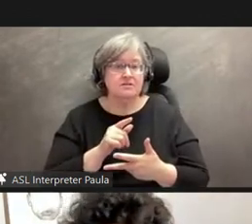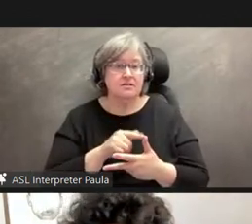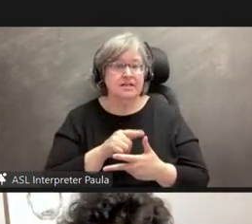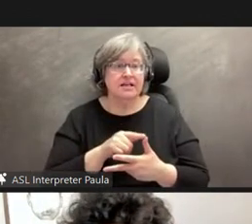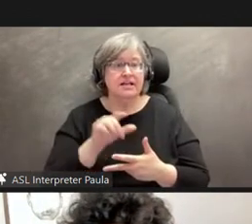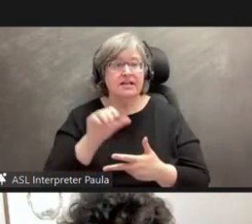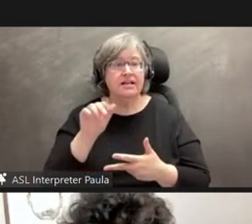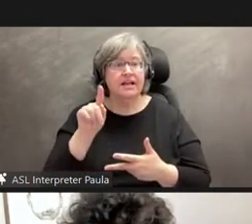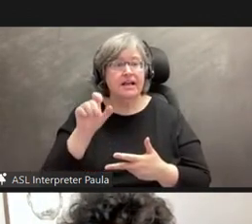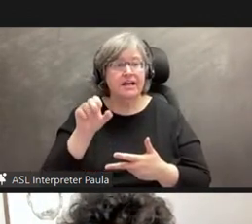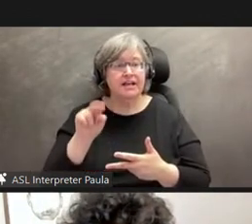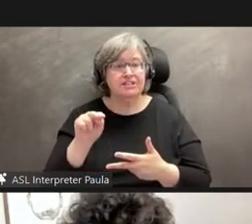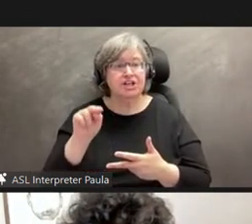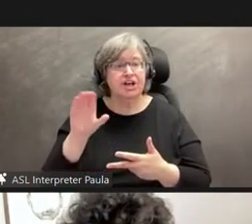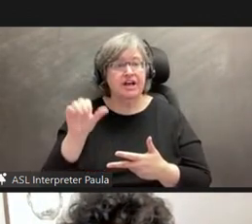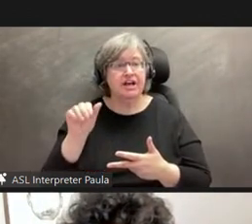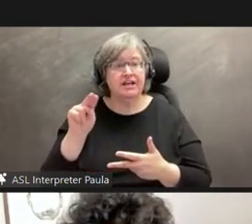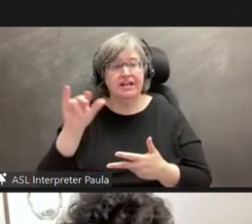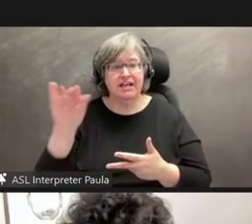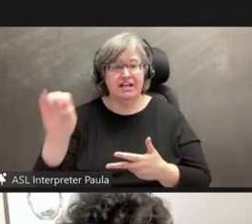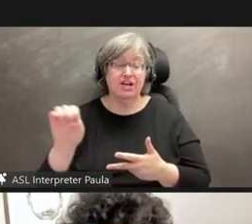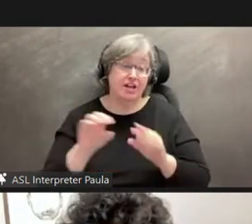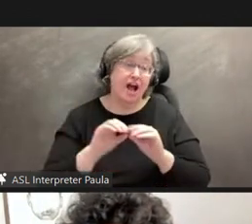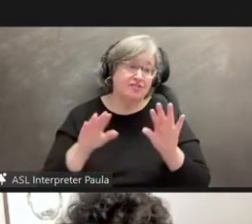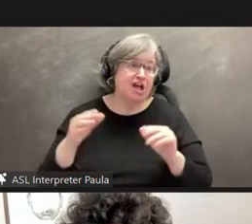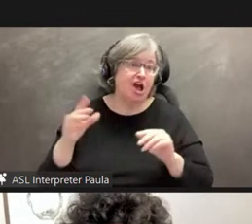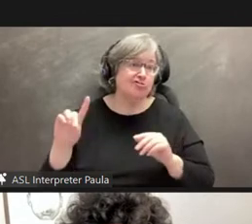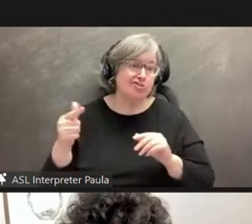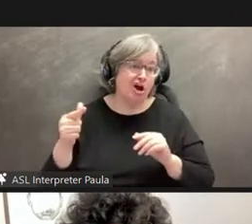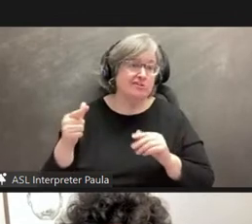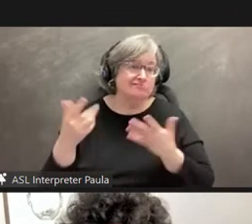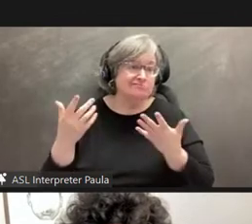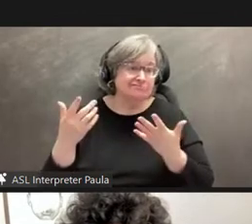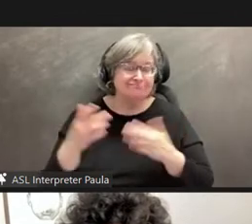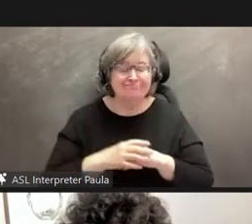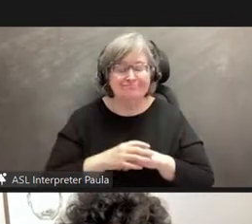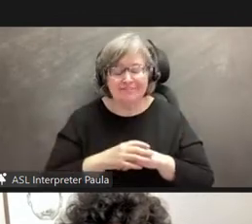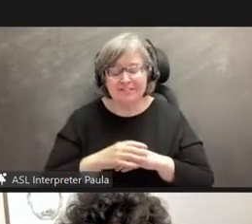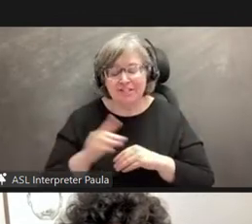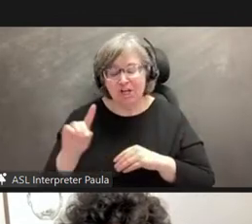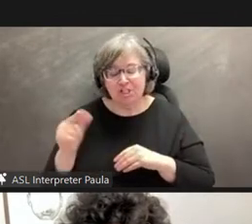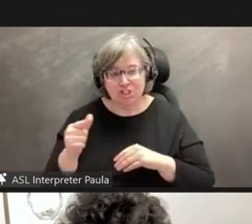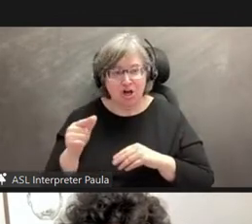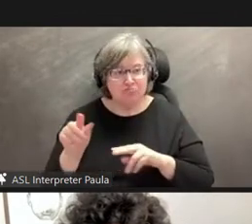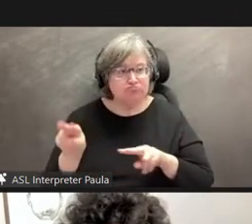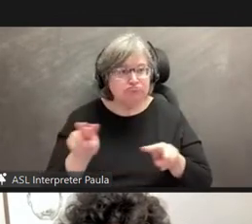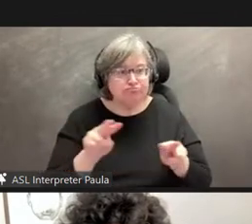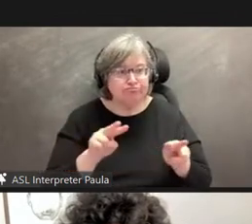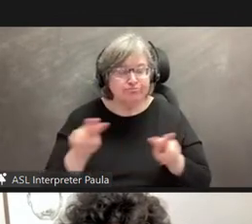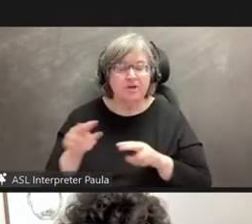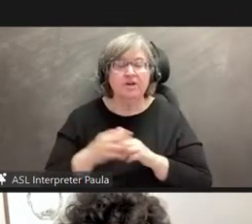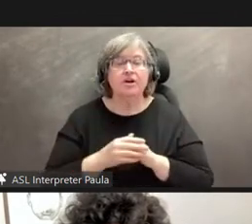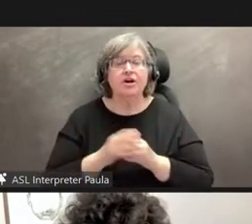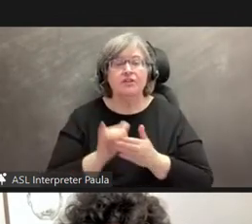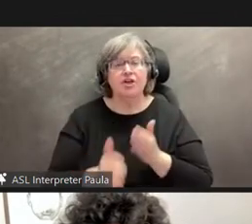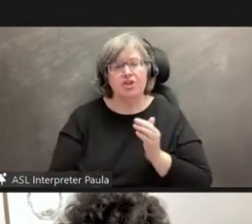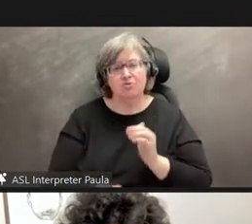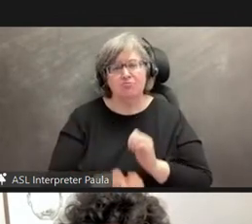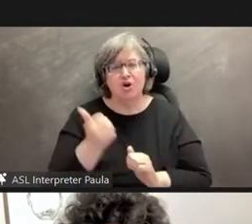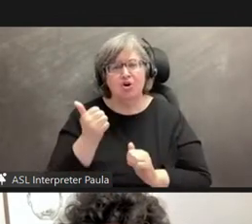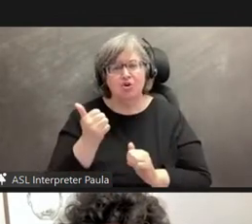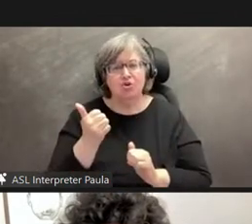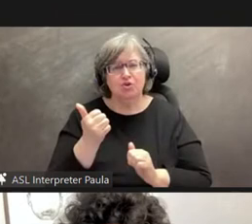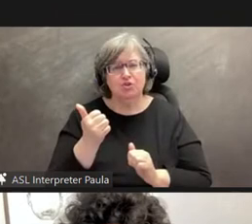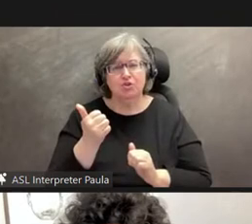Action Canine is obviously the canine patrols, and they cover primarily